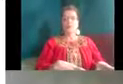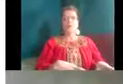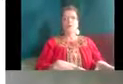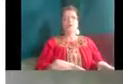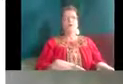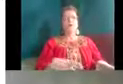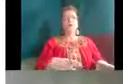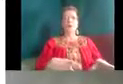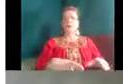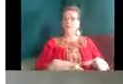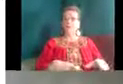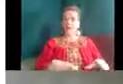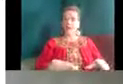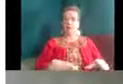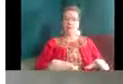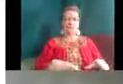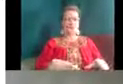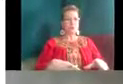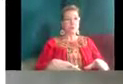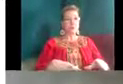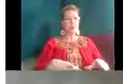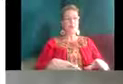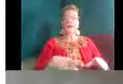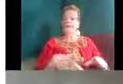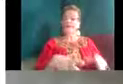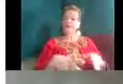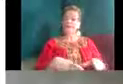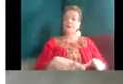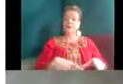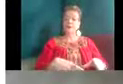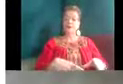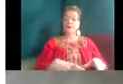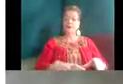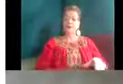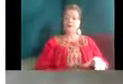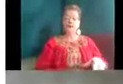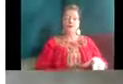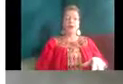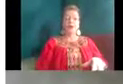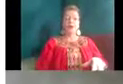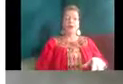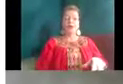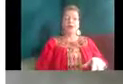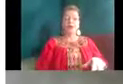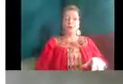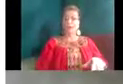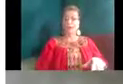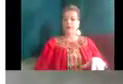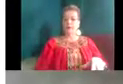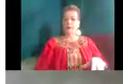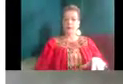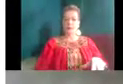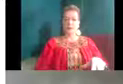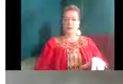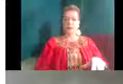if they don't hear very well or if they're sleeping on a different floor you can use that in conjunction with